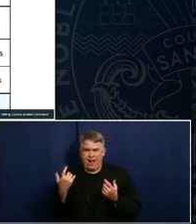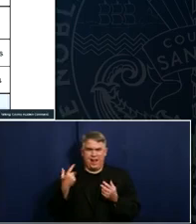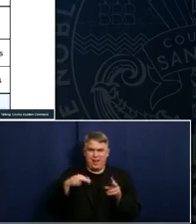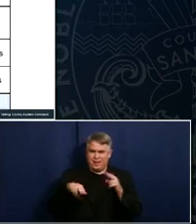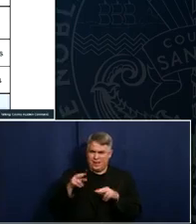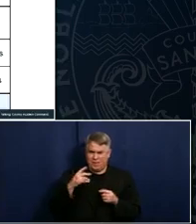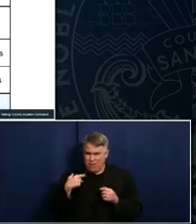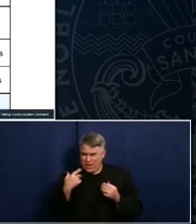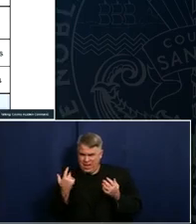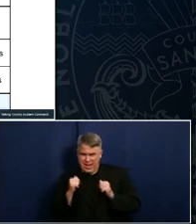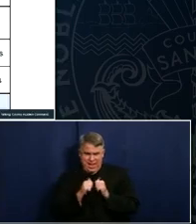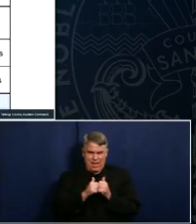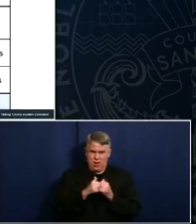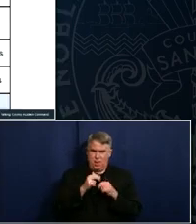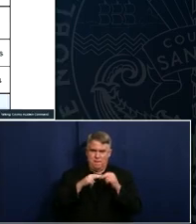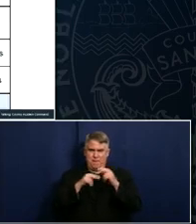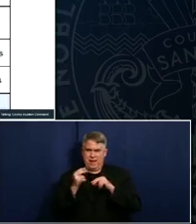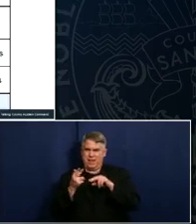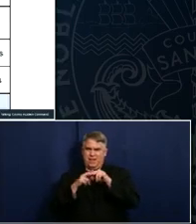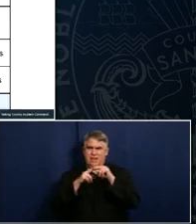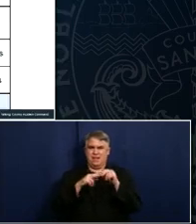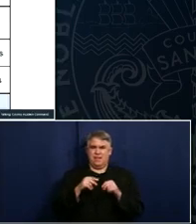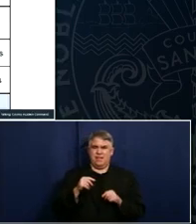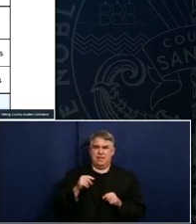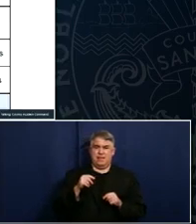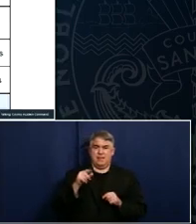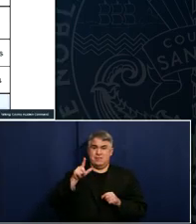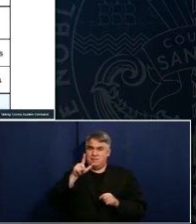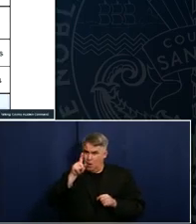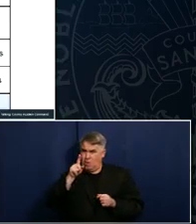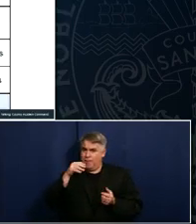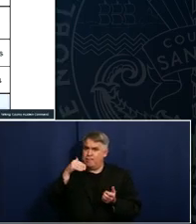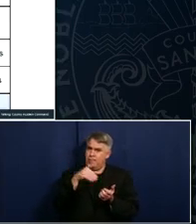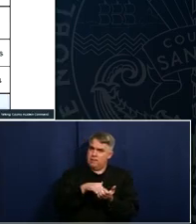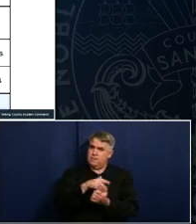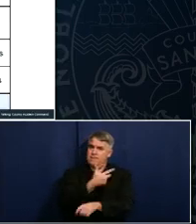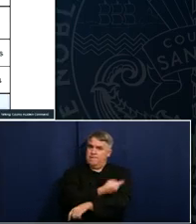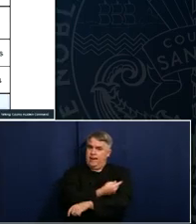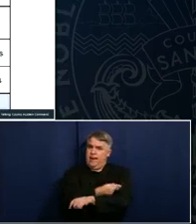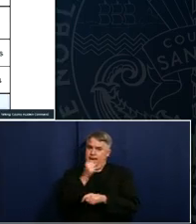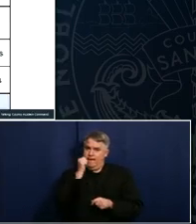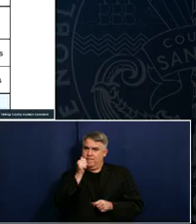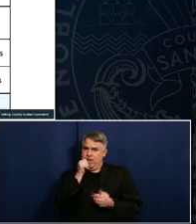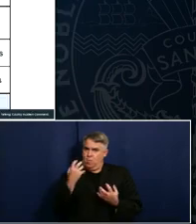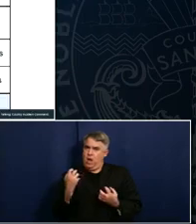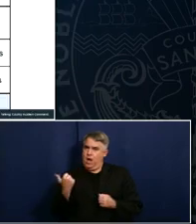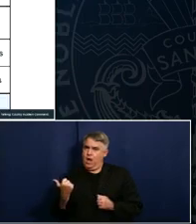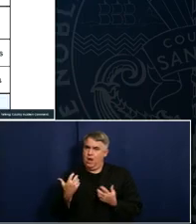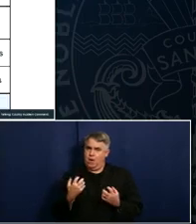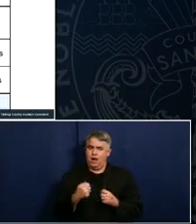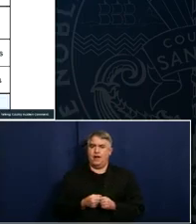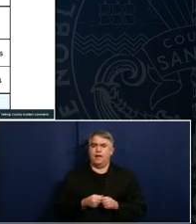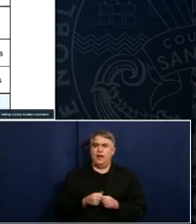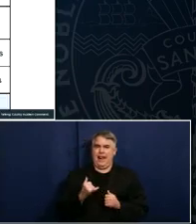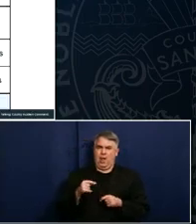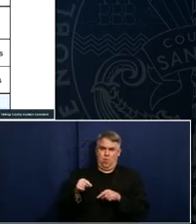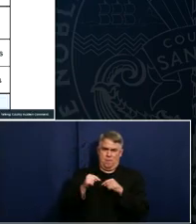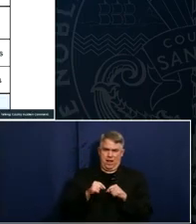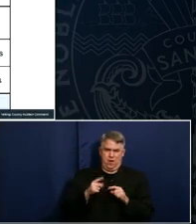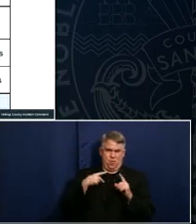could have done 21,000 vaccinations per day. Now that gets back to what that goal was,